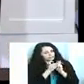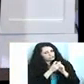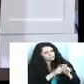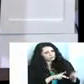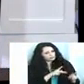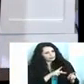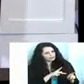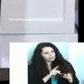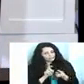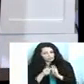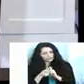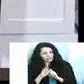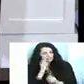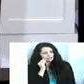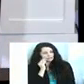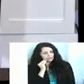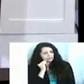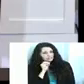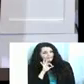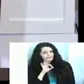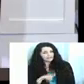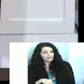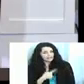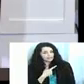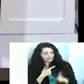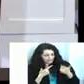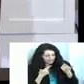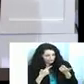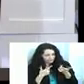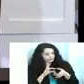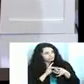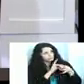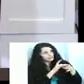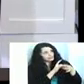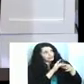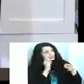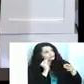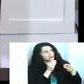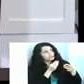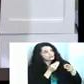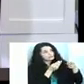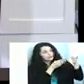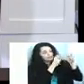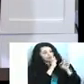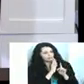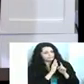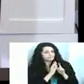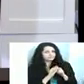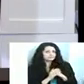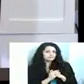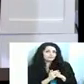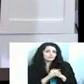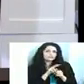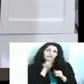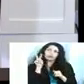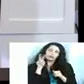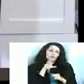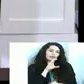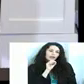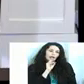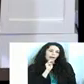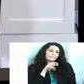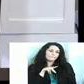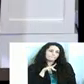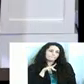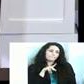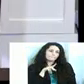life through the experience of God. And this morning we come to the next part of our compass to look at the way in